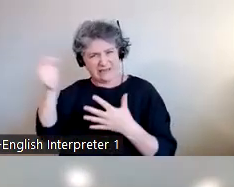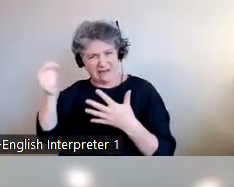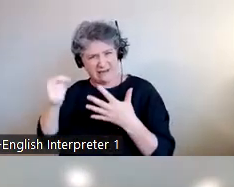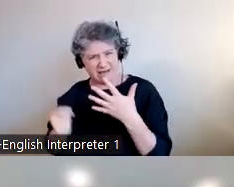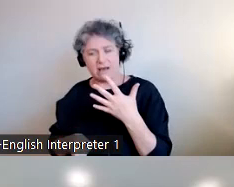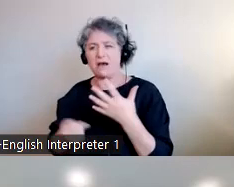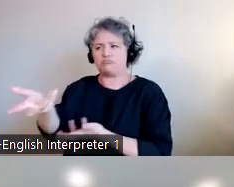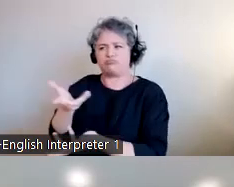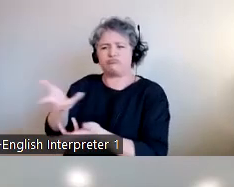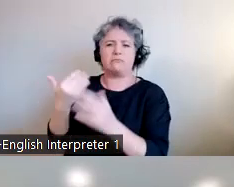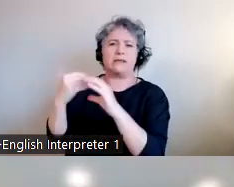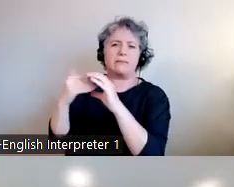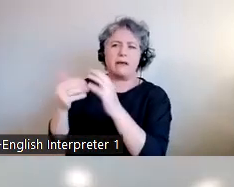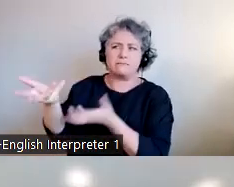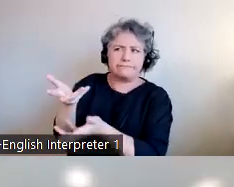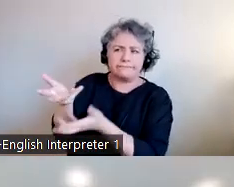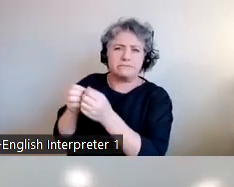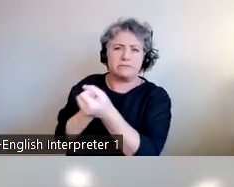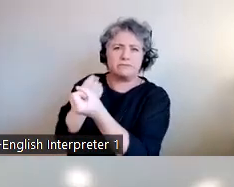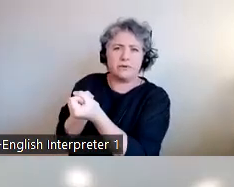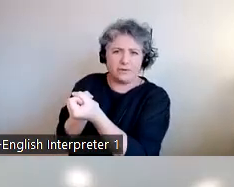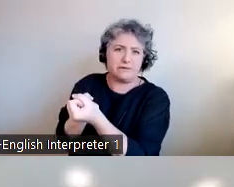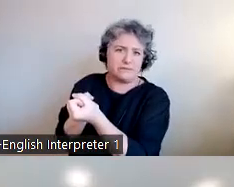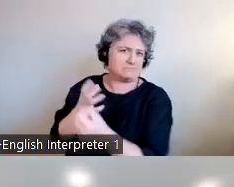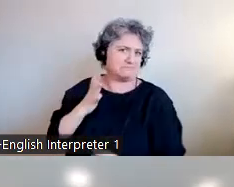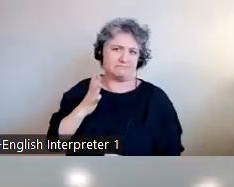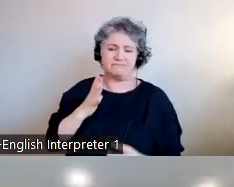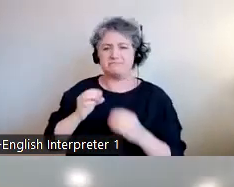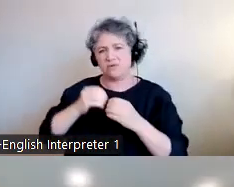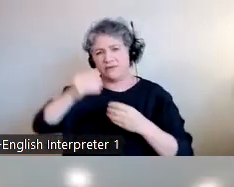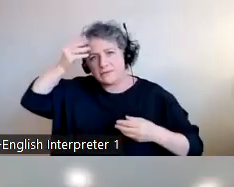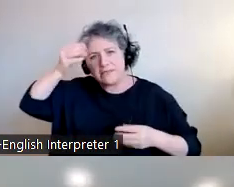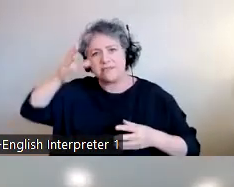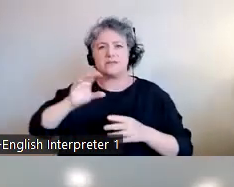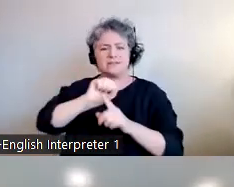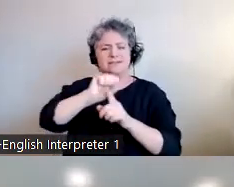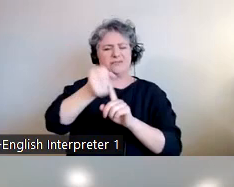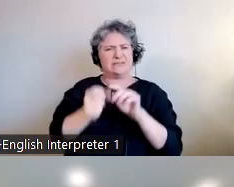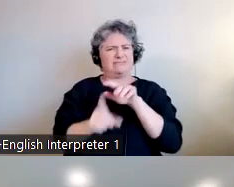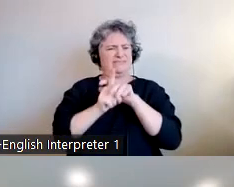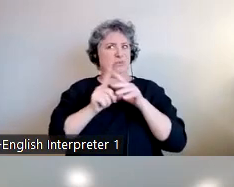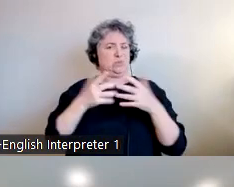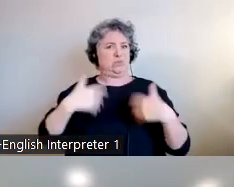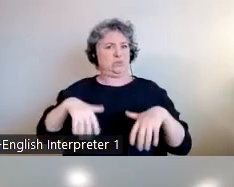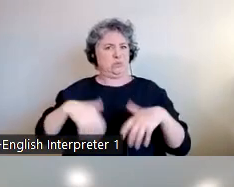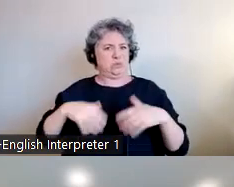to access further requests for information or a case situation that you might be encountering.